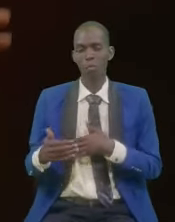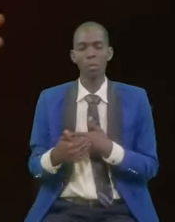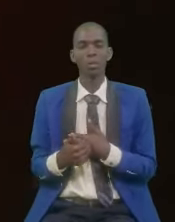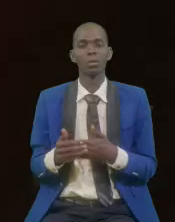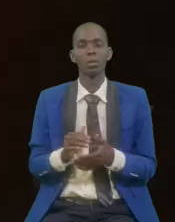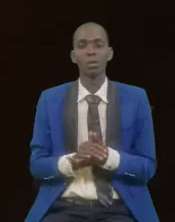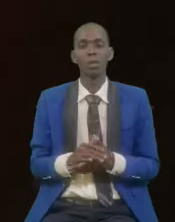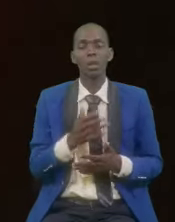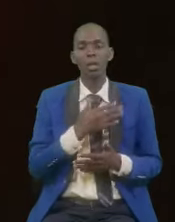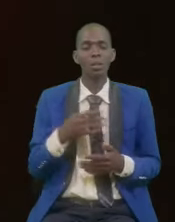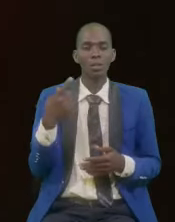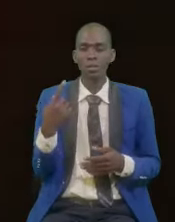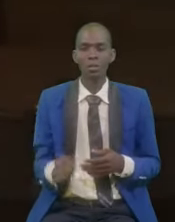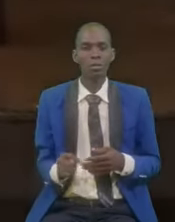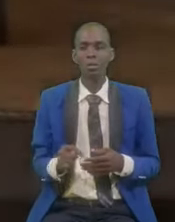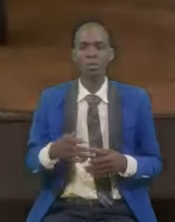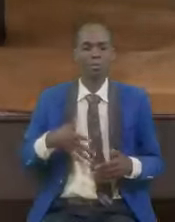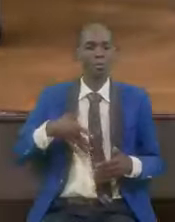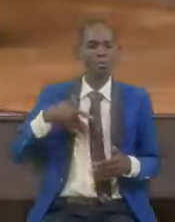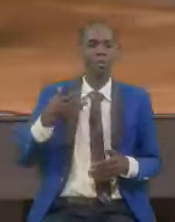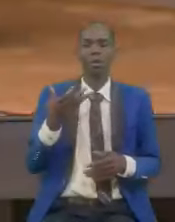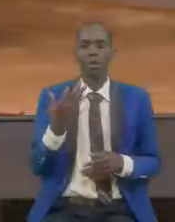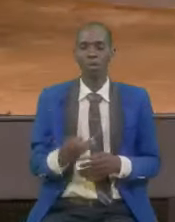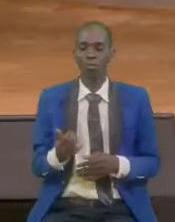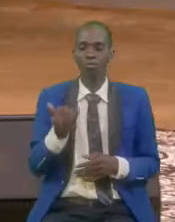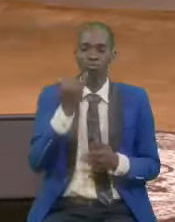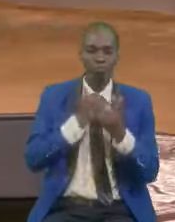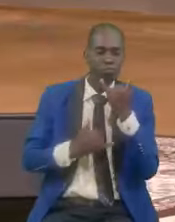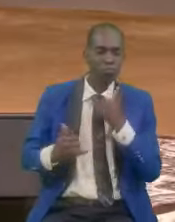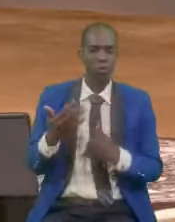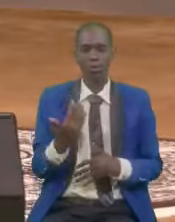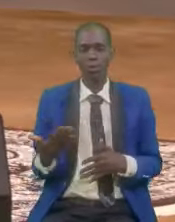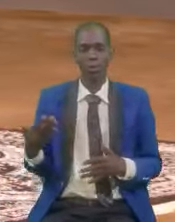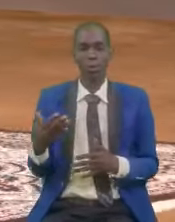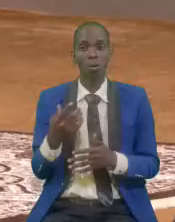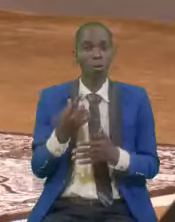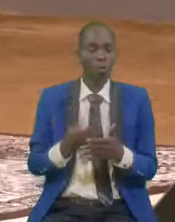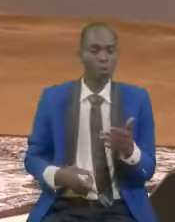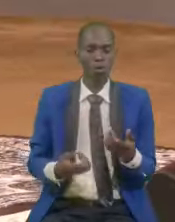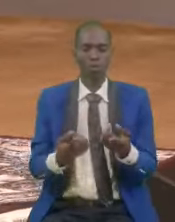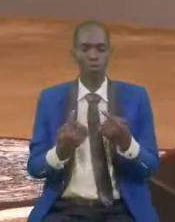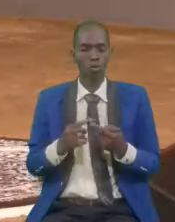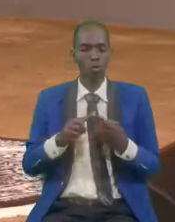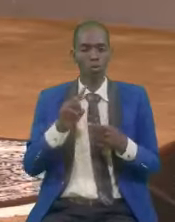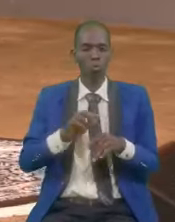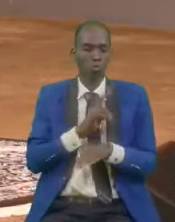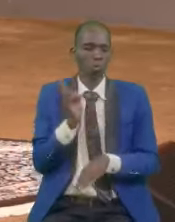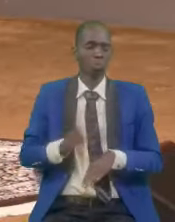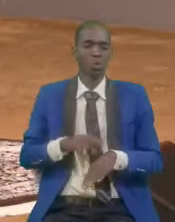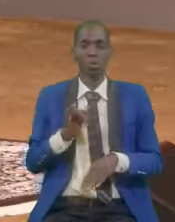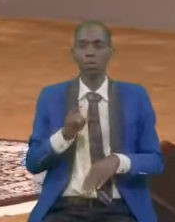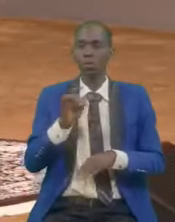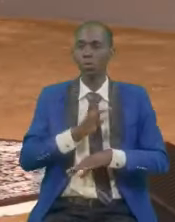the superfluity of naughtiness, what comes naturally. You don't have to